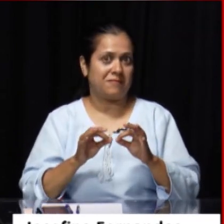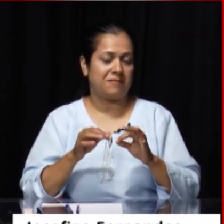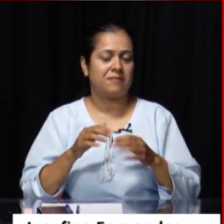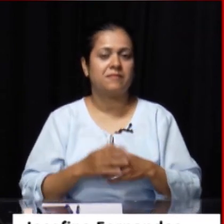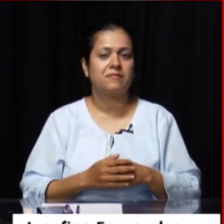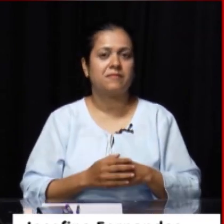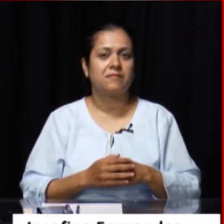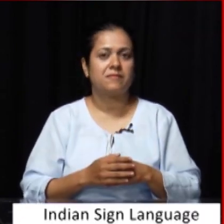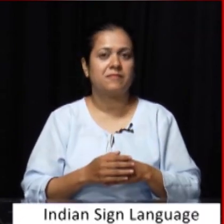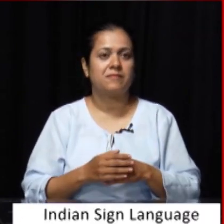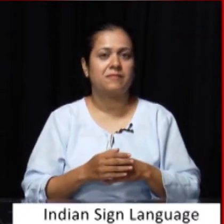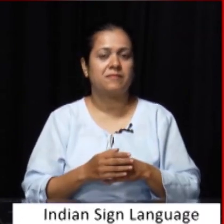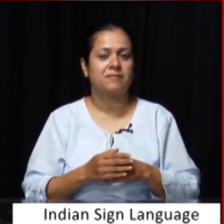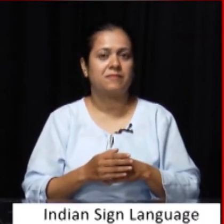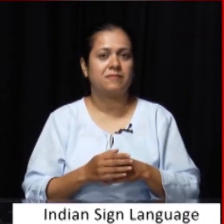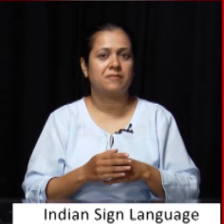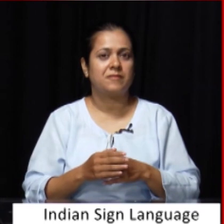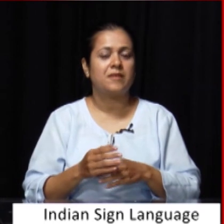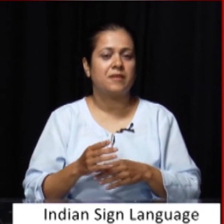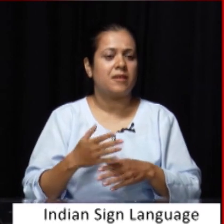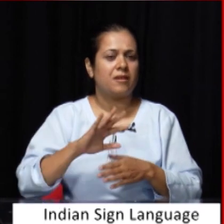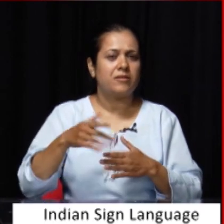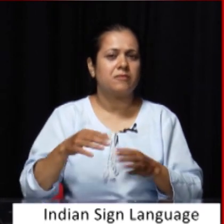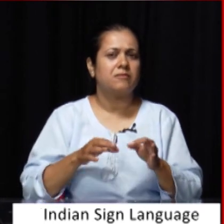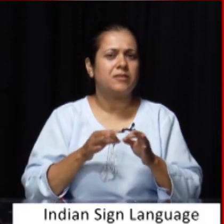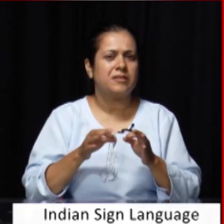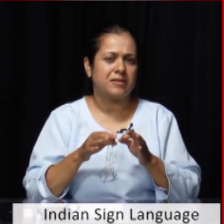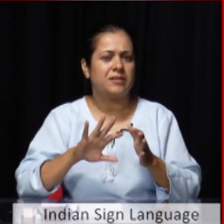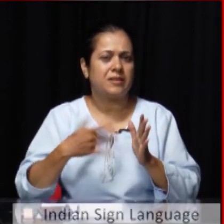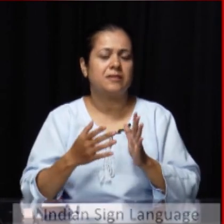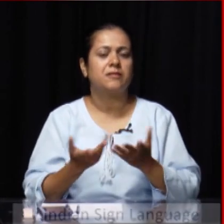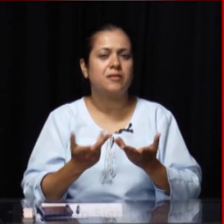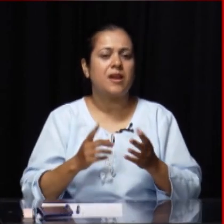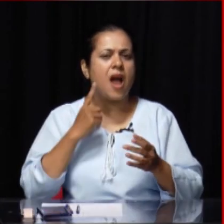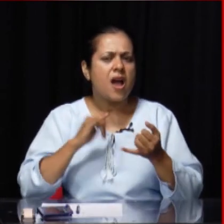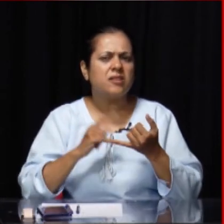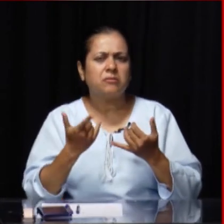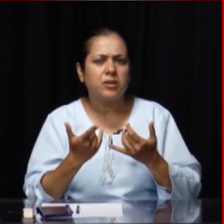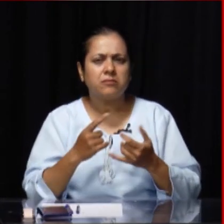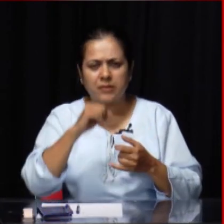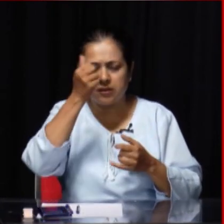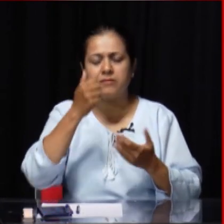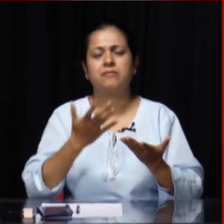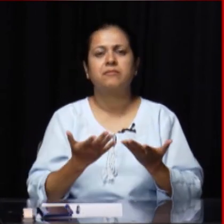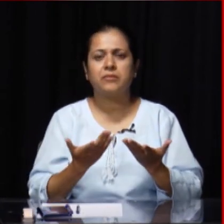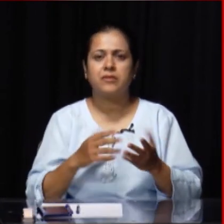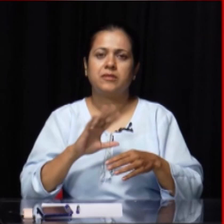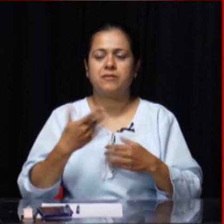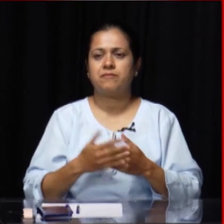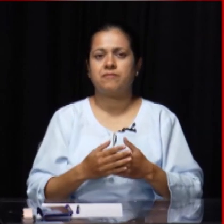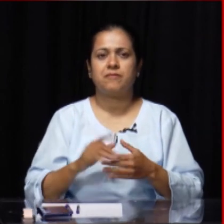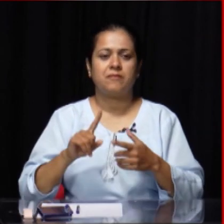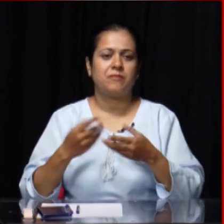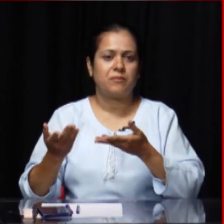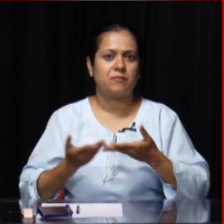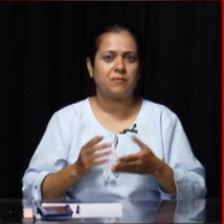Languages. And before you catch me on that, we will discuss why Indian and various later. Josefina, ma'am, welcome